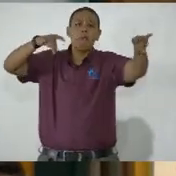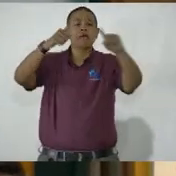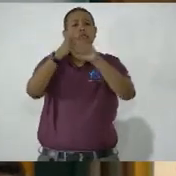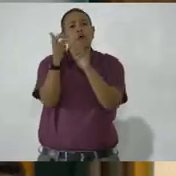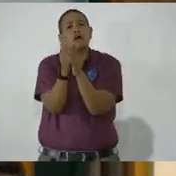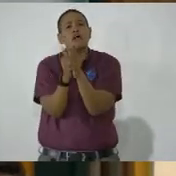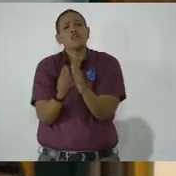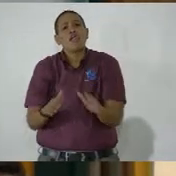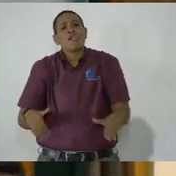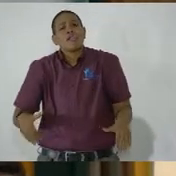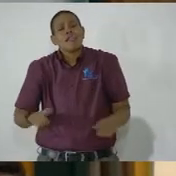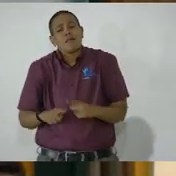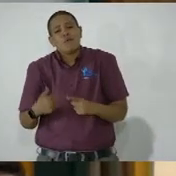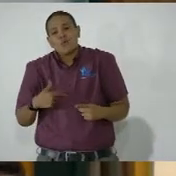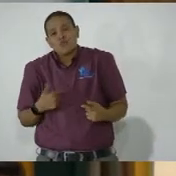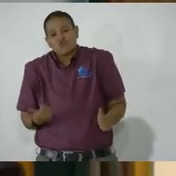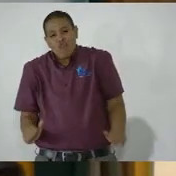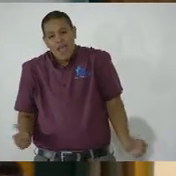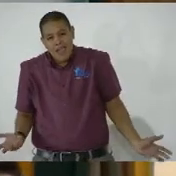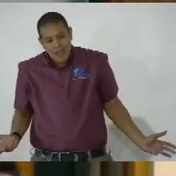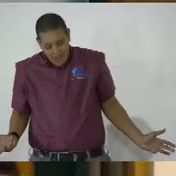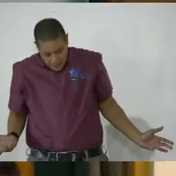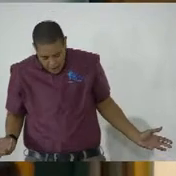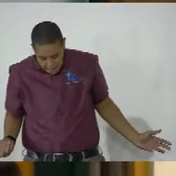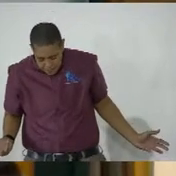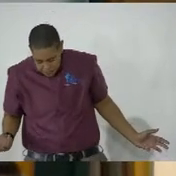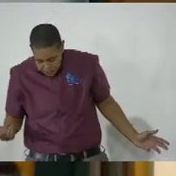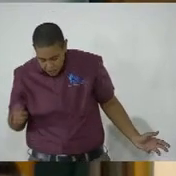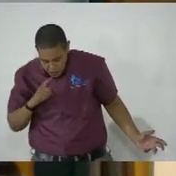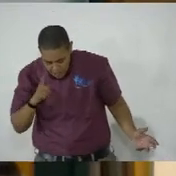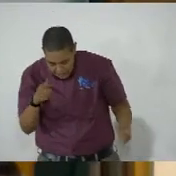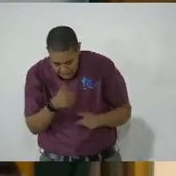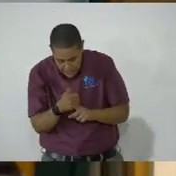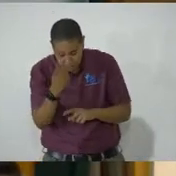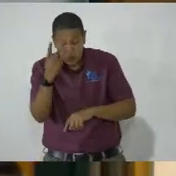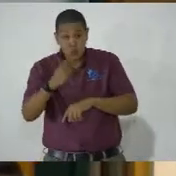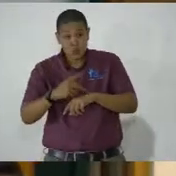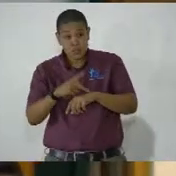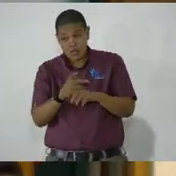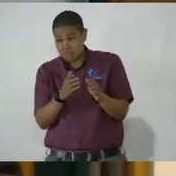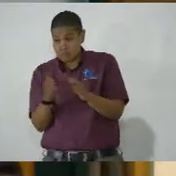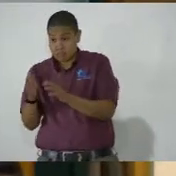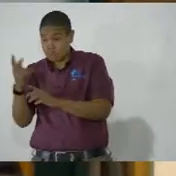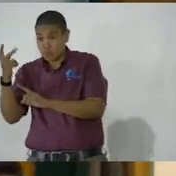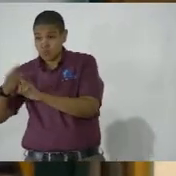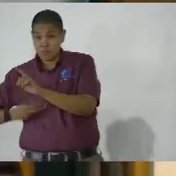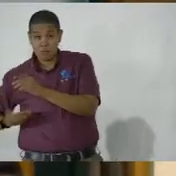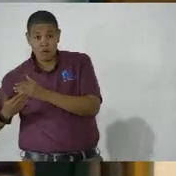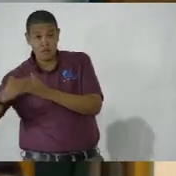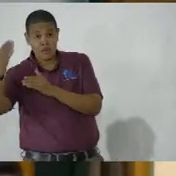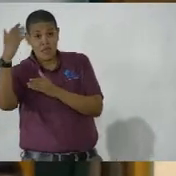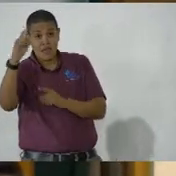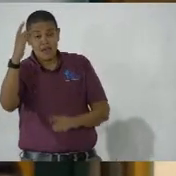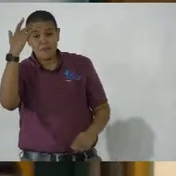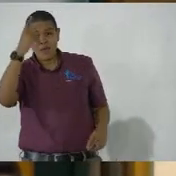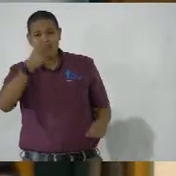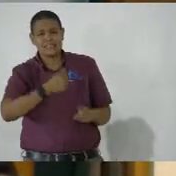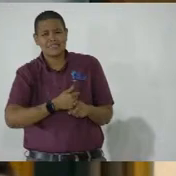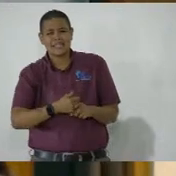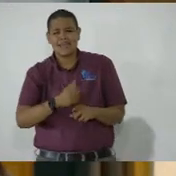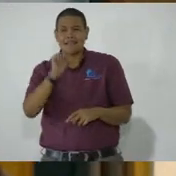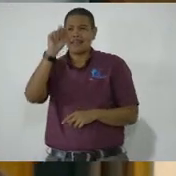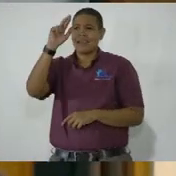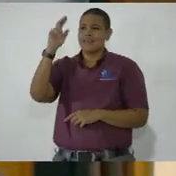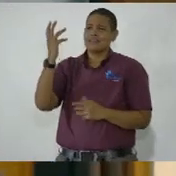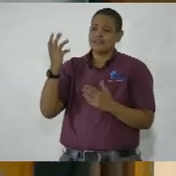attorneys, but we are trying. They have moved twice over the past 2 months because of air quality